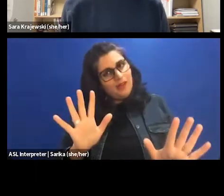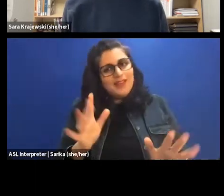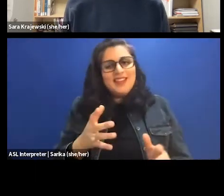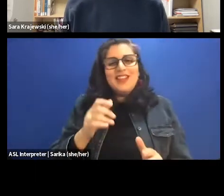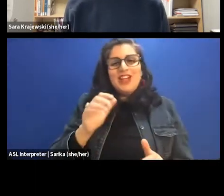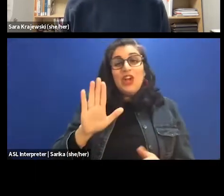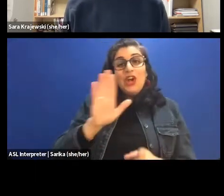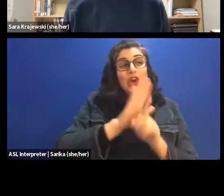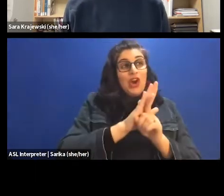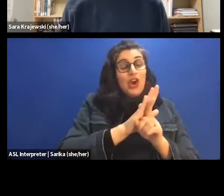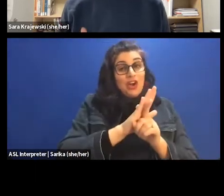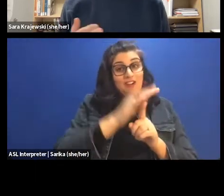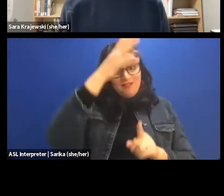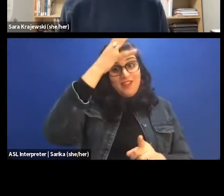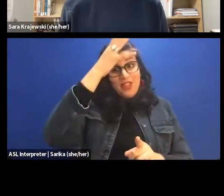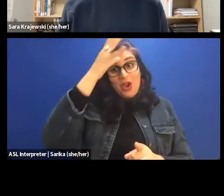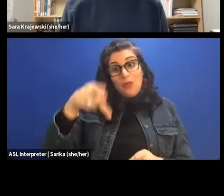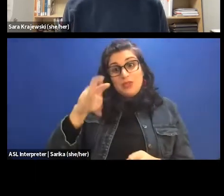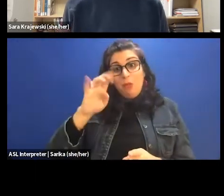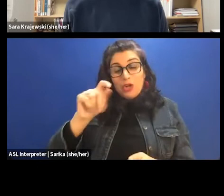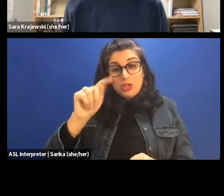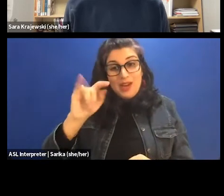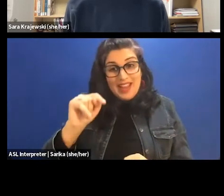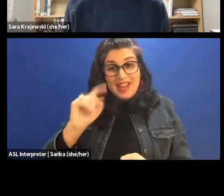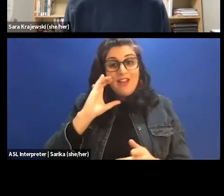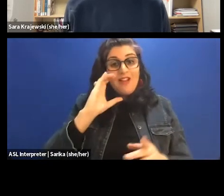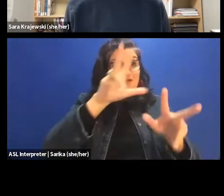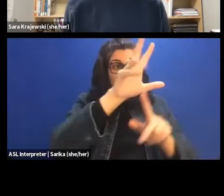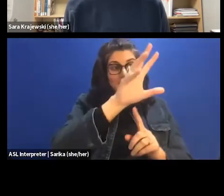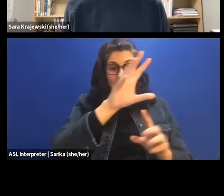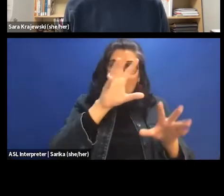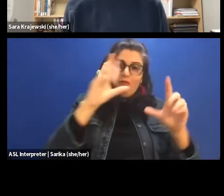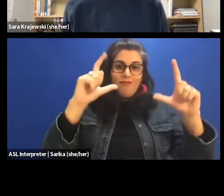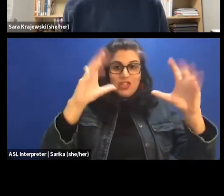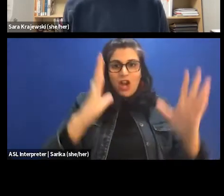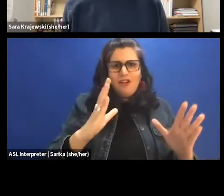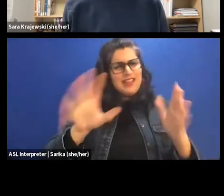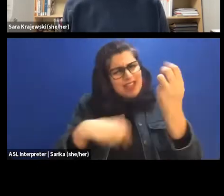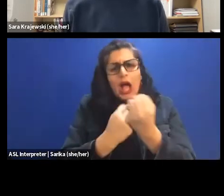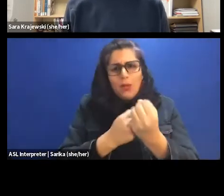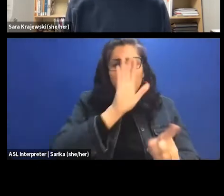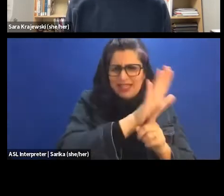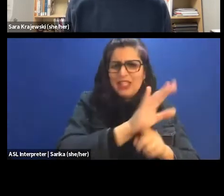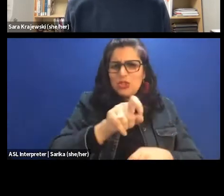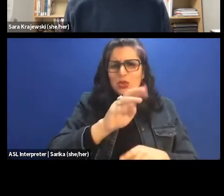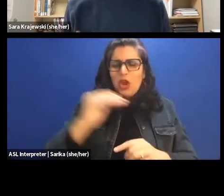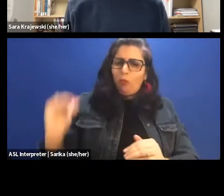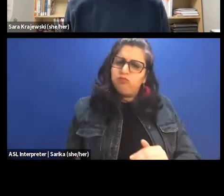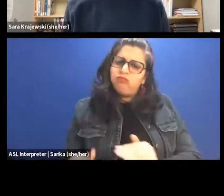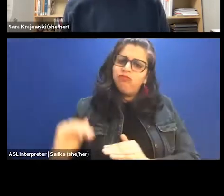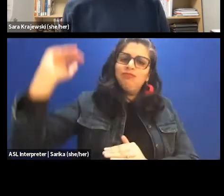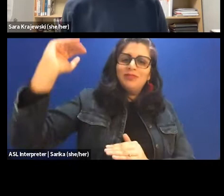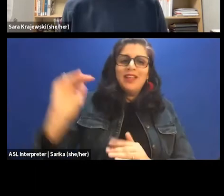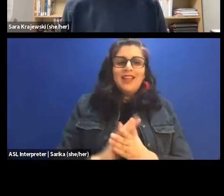daughter of a portrait photographer and assisted him in his studio when she was young. In the section we're